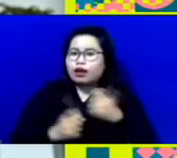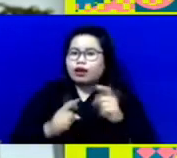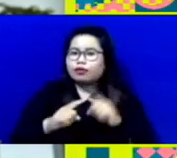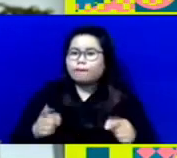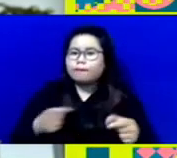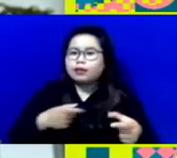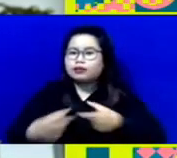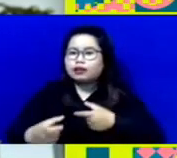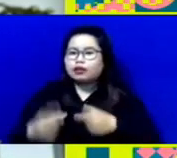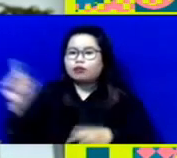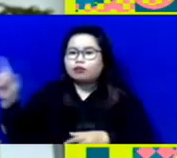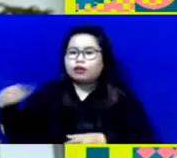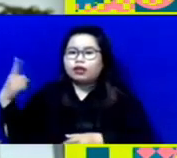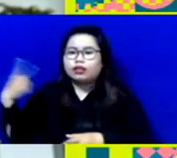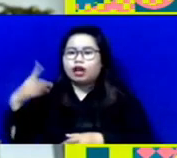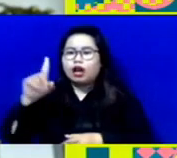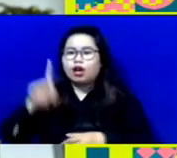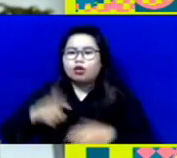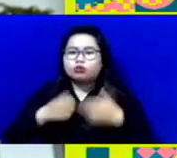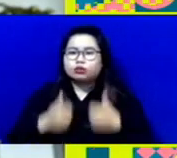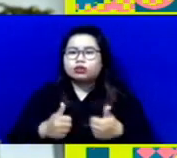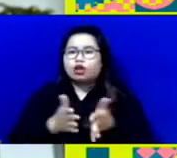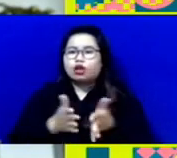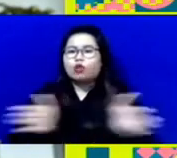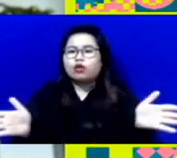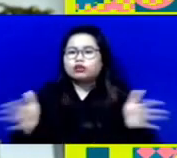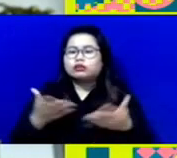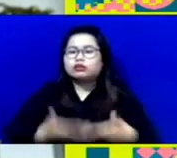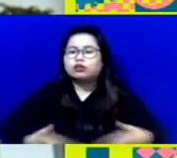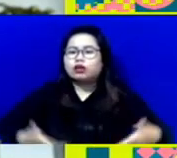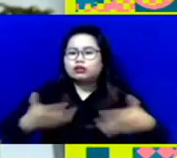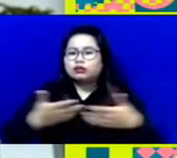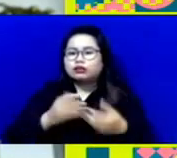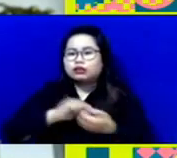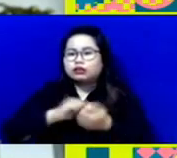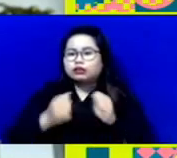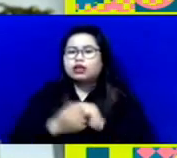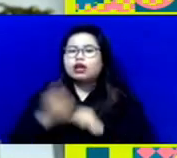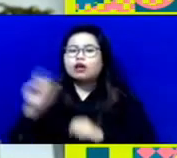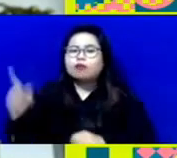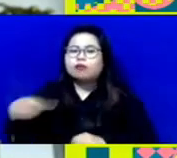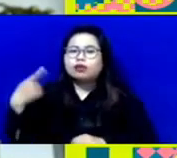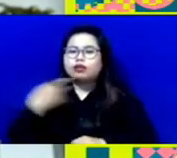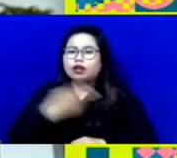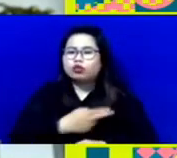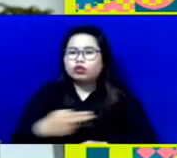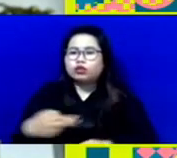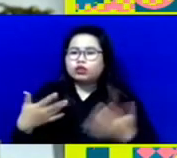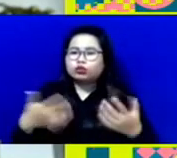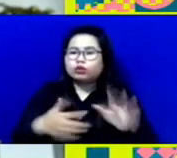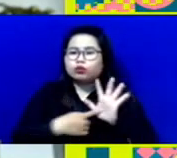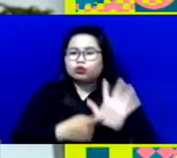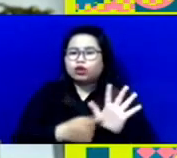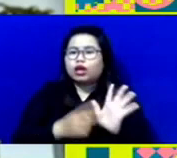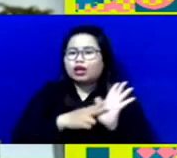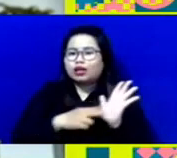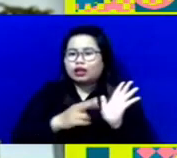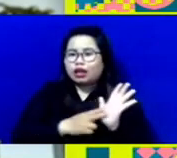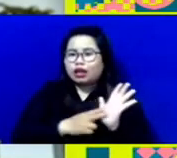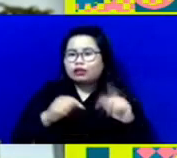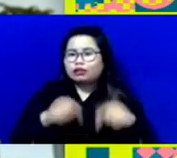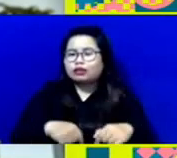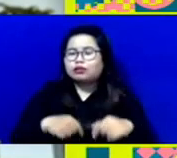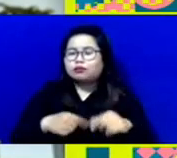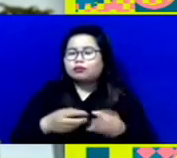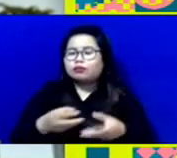of crisis. The Indonesian government has shown this value by reallocating gasoline subsidies, which have been misallocated